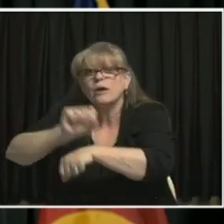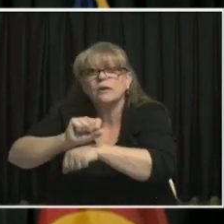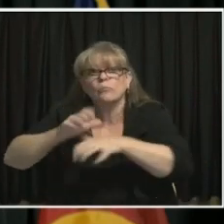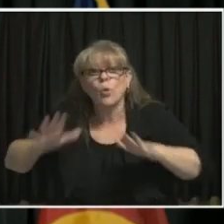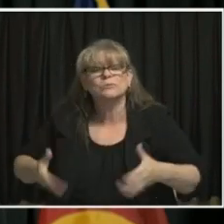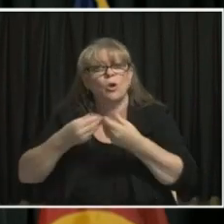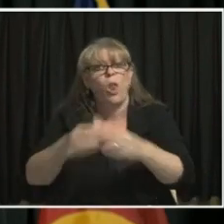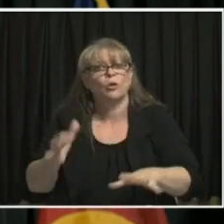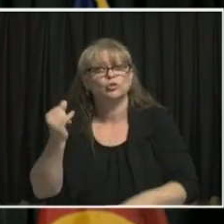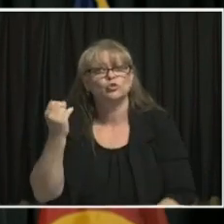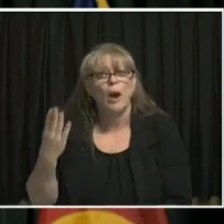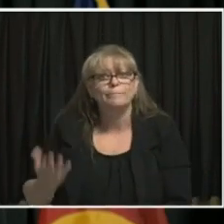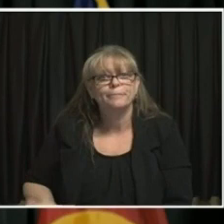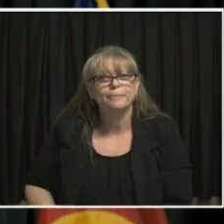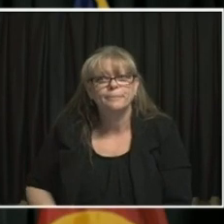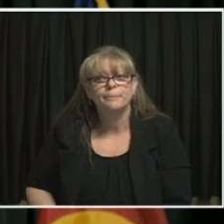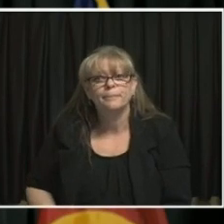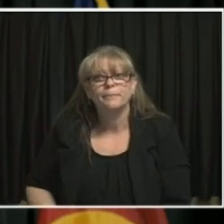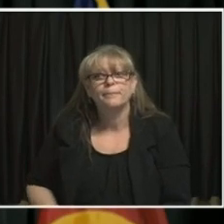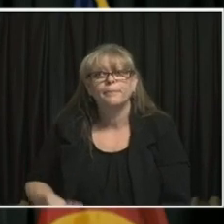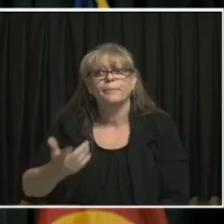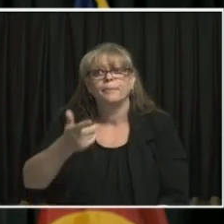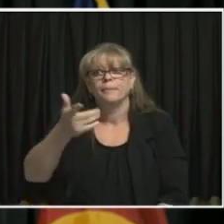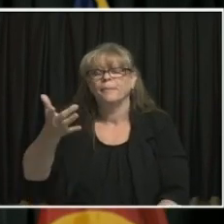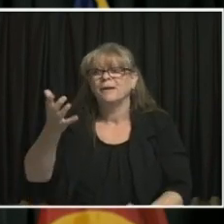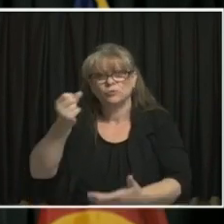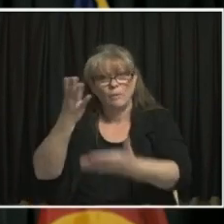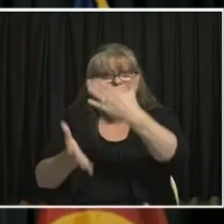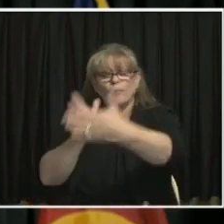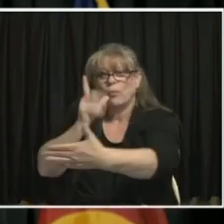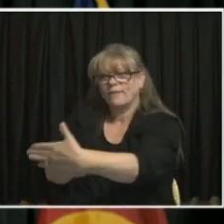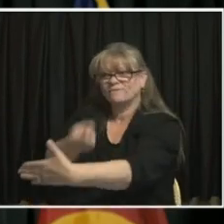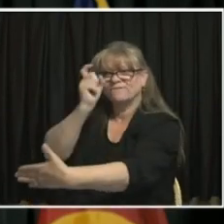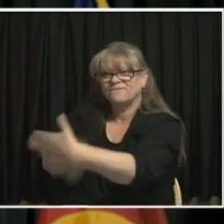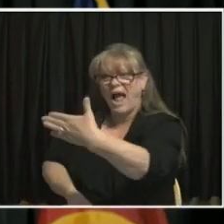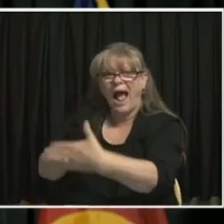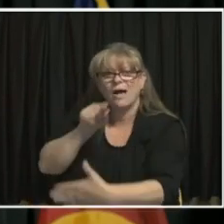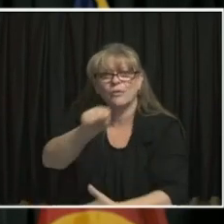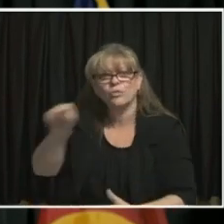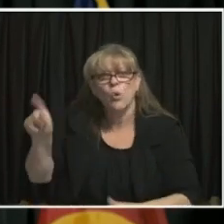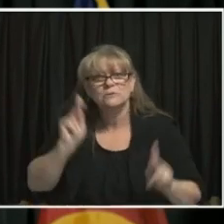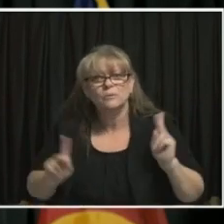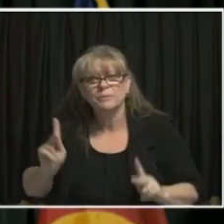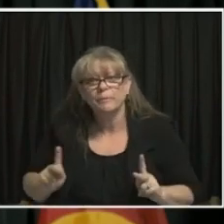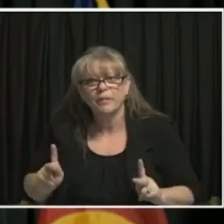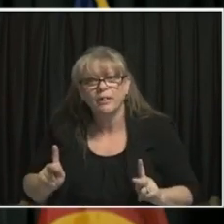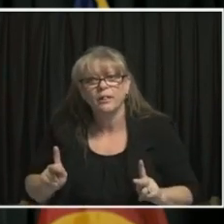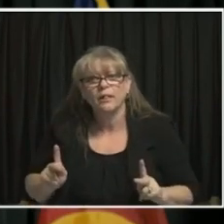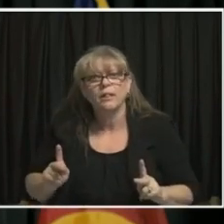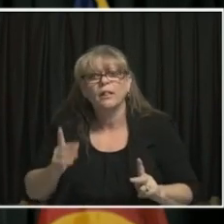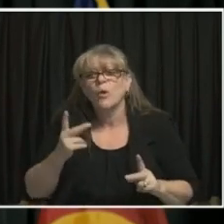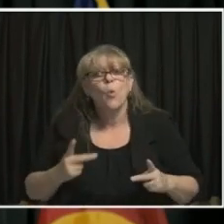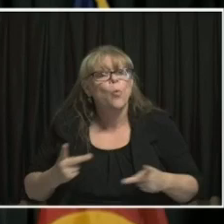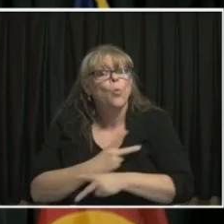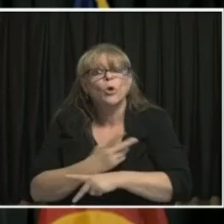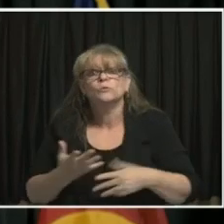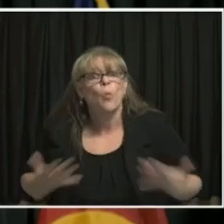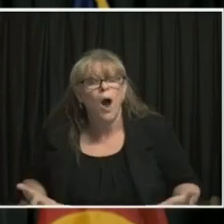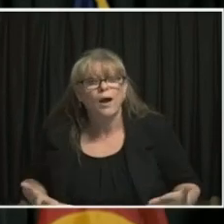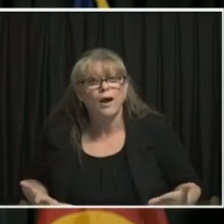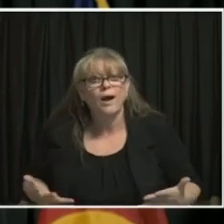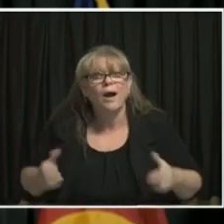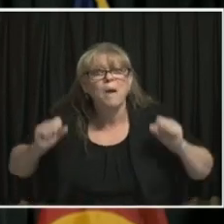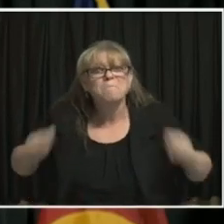battles, or even worse, the deaths of employees, owners, or patrons. Now, I saw on social media, and